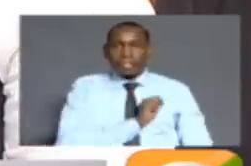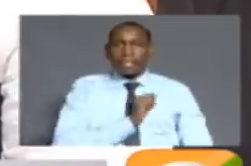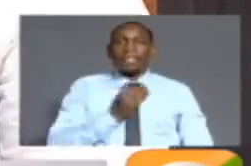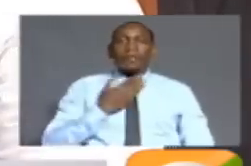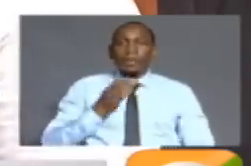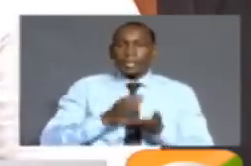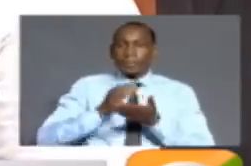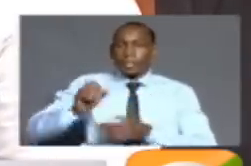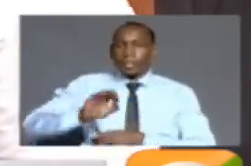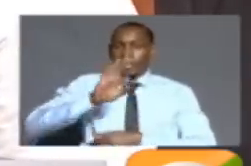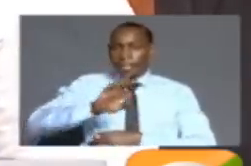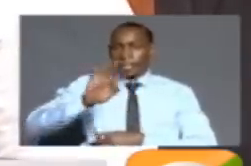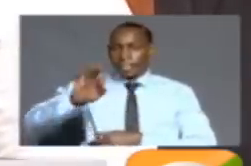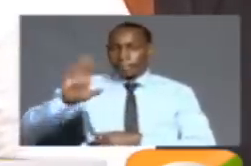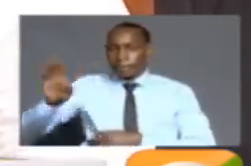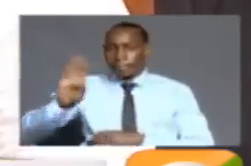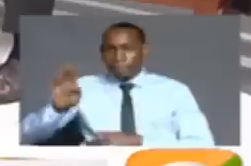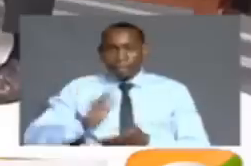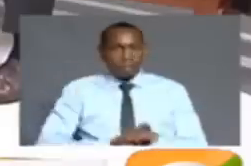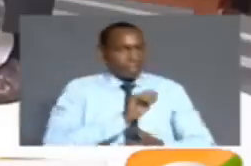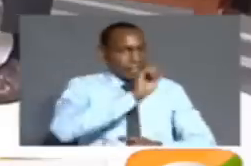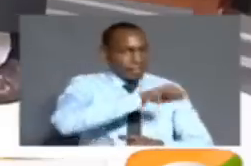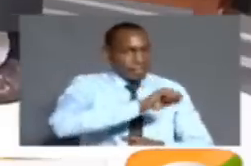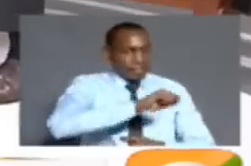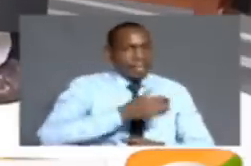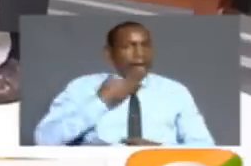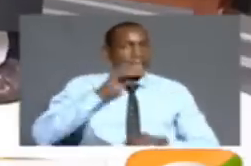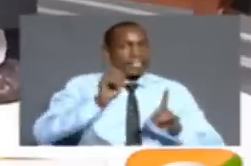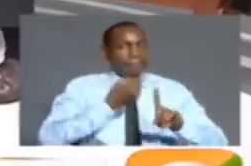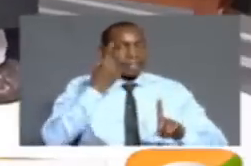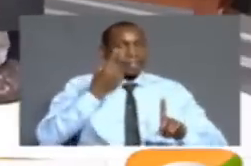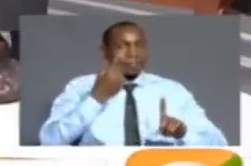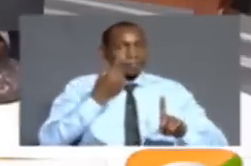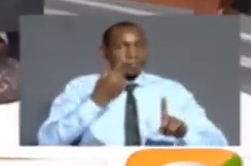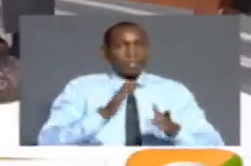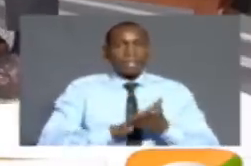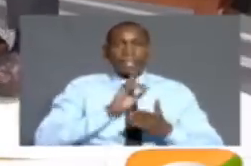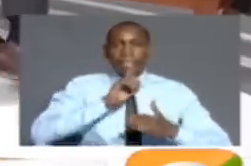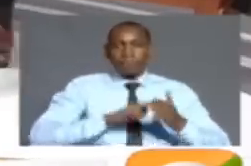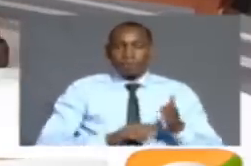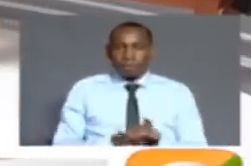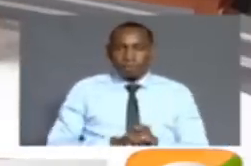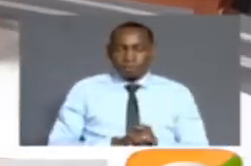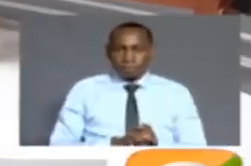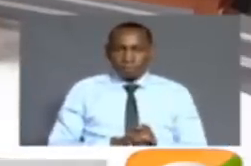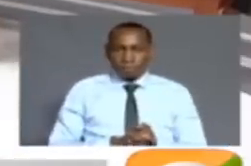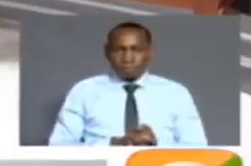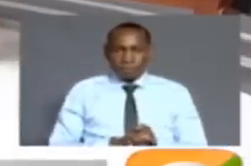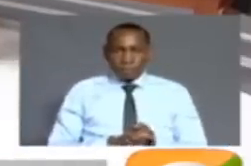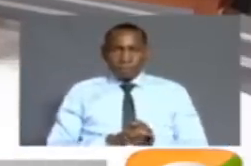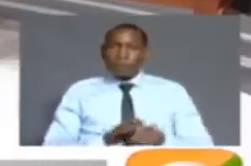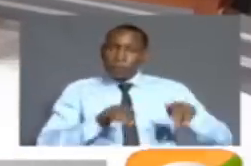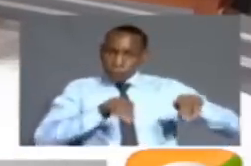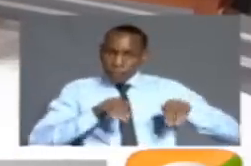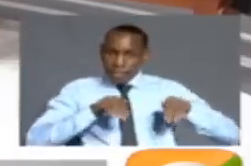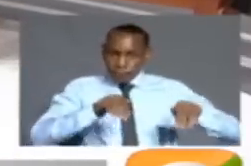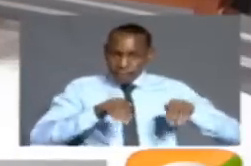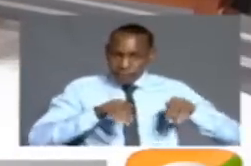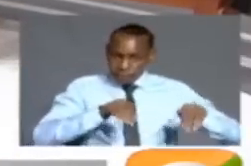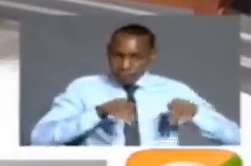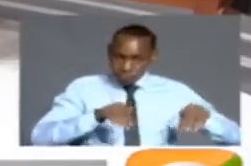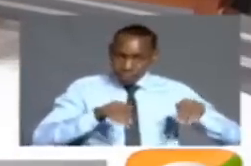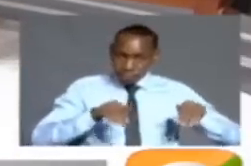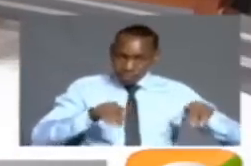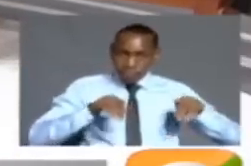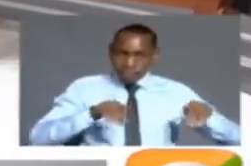what? $335 billion. Yes. Can I go fast since he started talking about that? He said that we'll disown them. No, but you didn't. No, hold up. Yes.